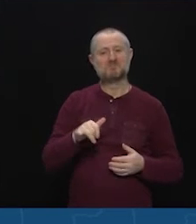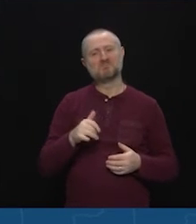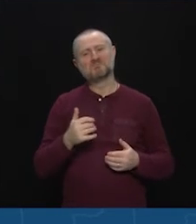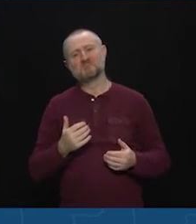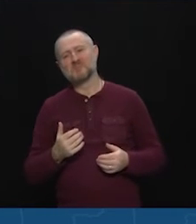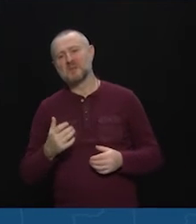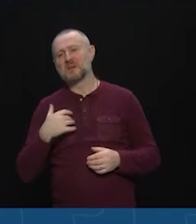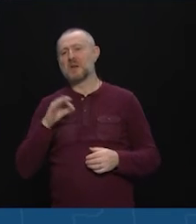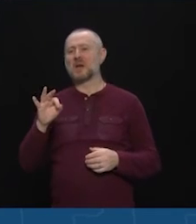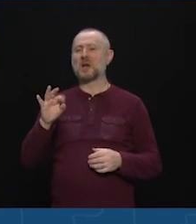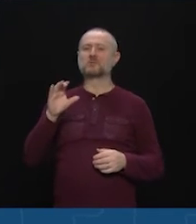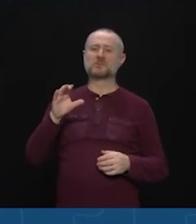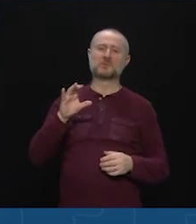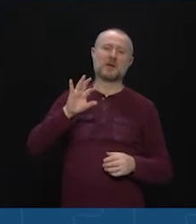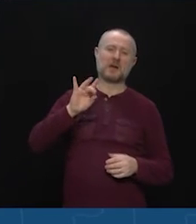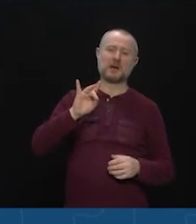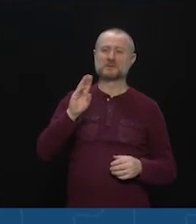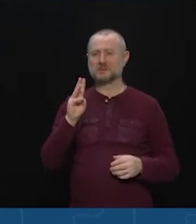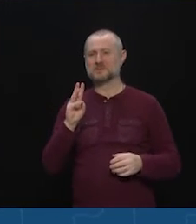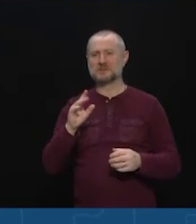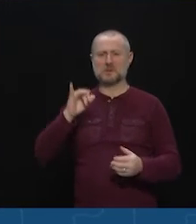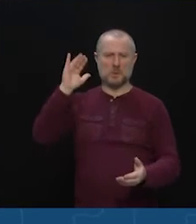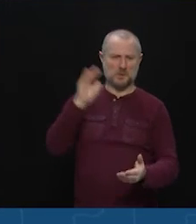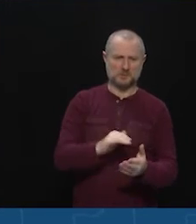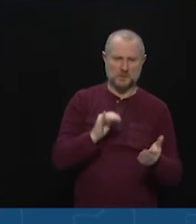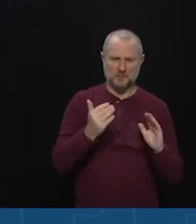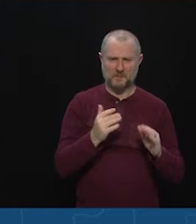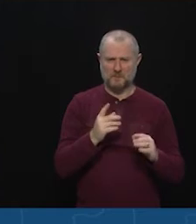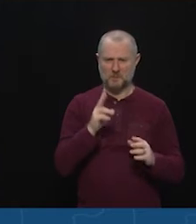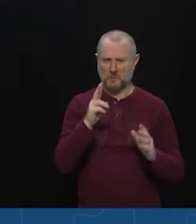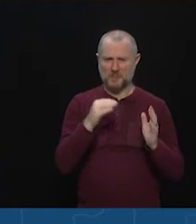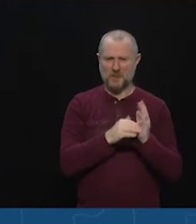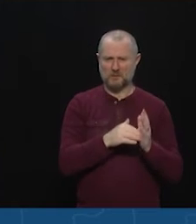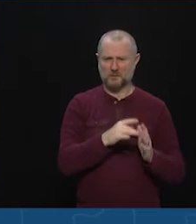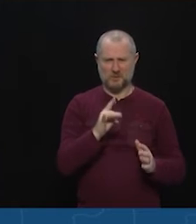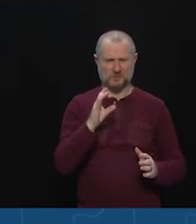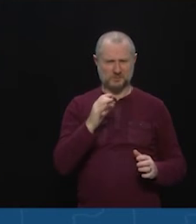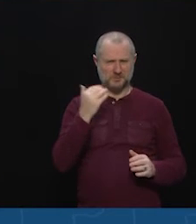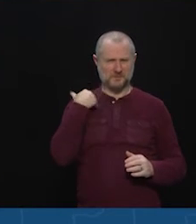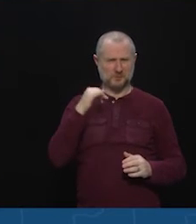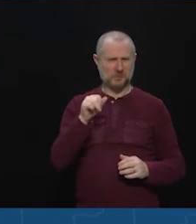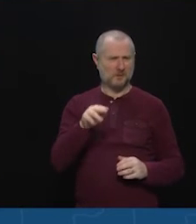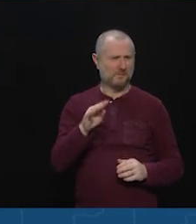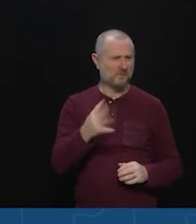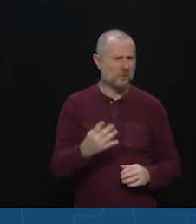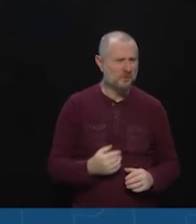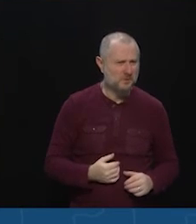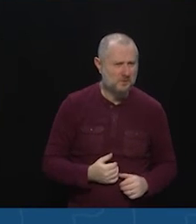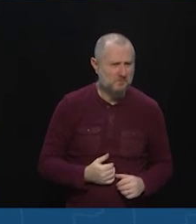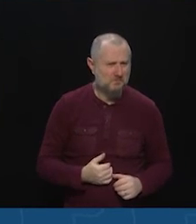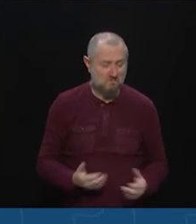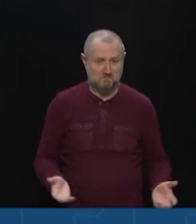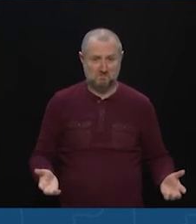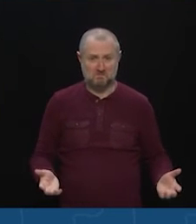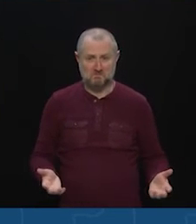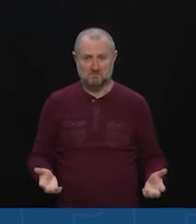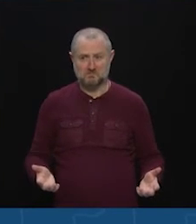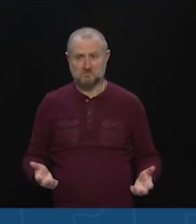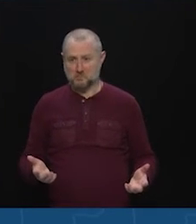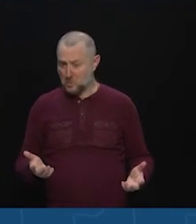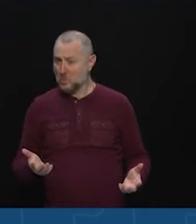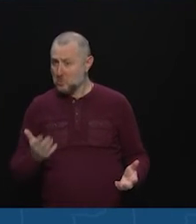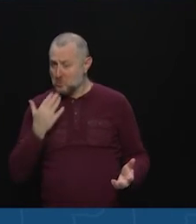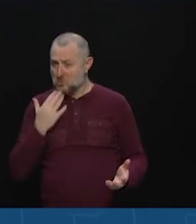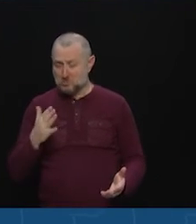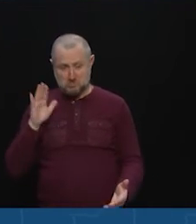958, and that's down from 2,800 just January 4th. So again, heading in the right direction, 66% drop in just a couple